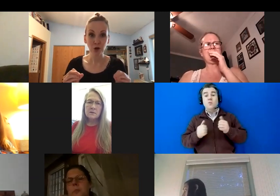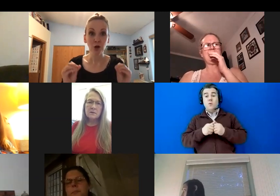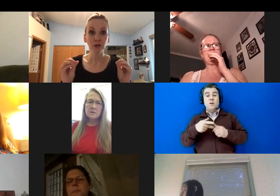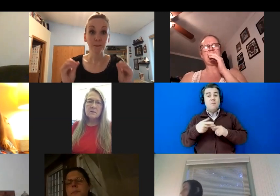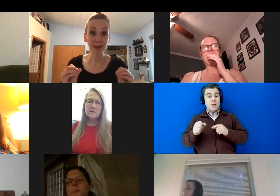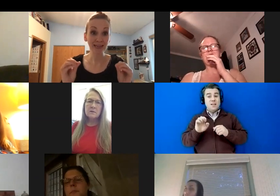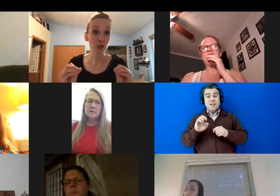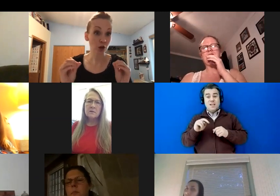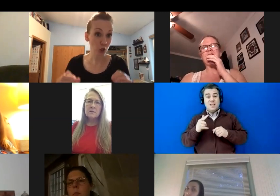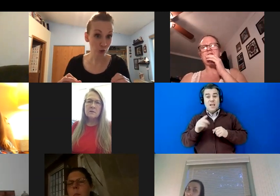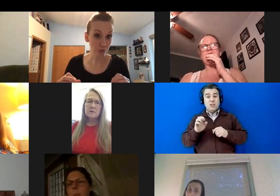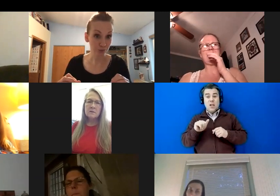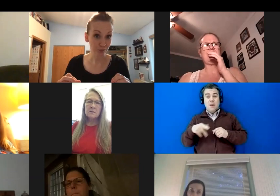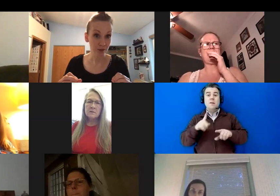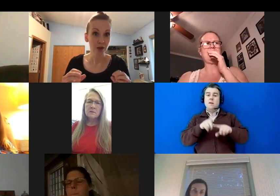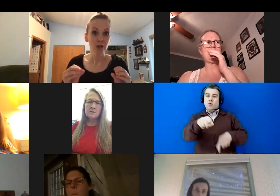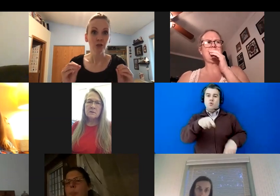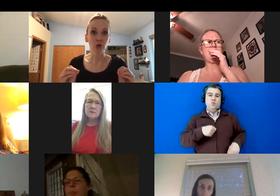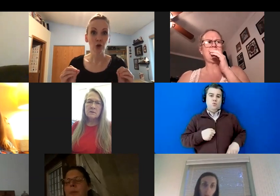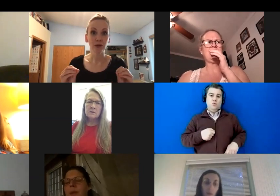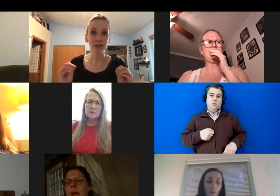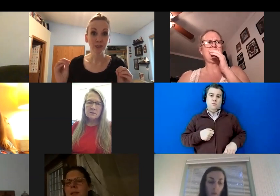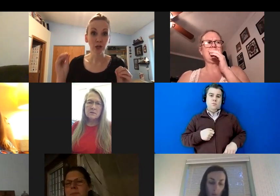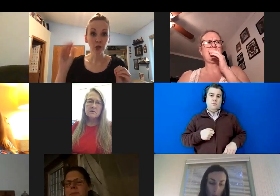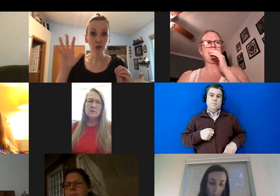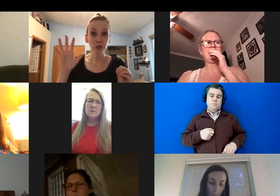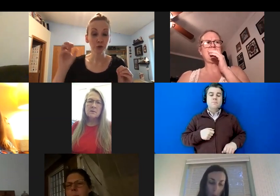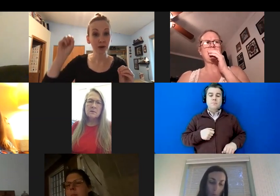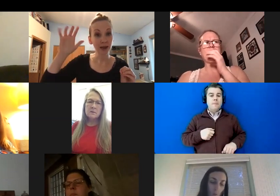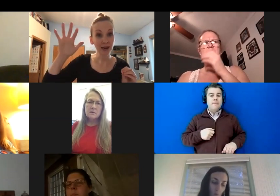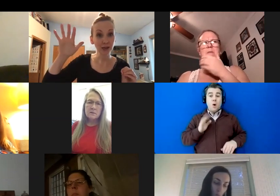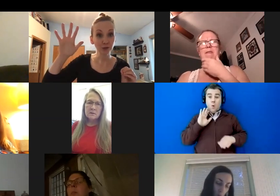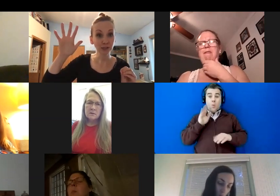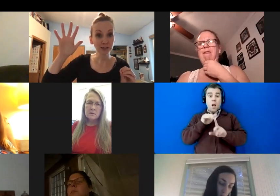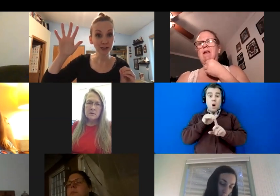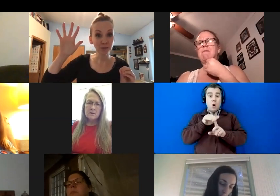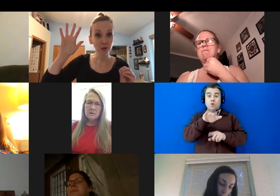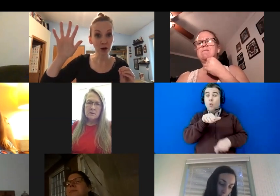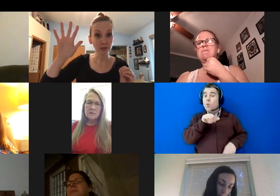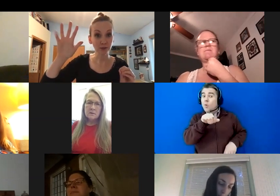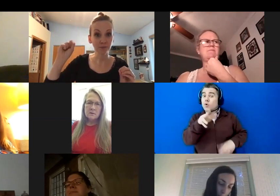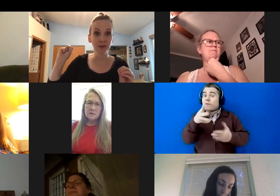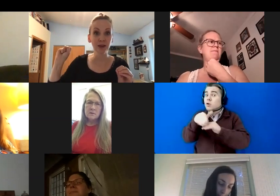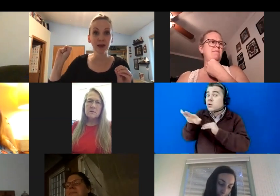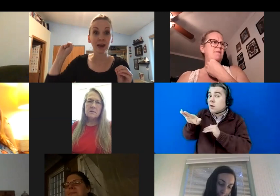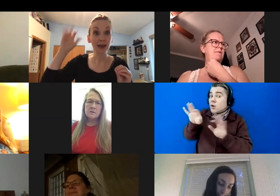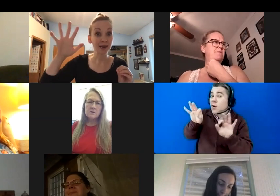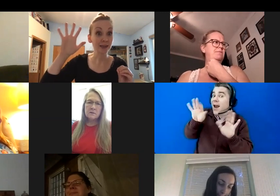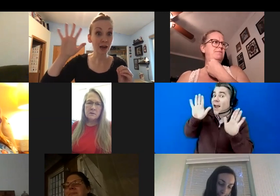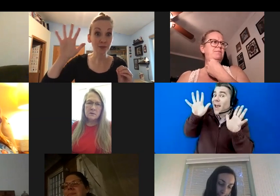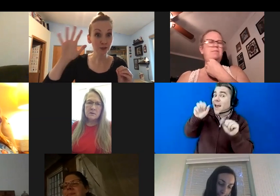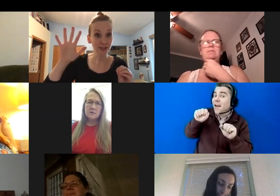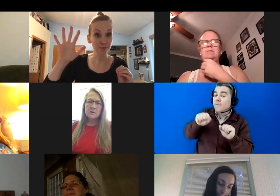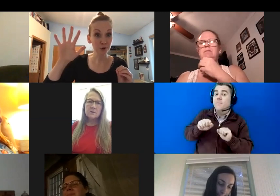app depends on you. So it's going to alert you, hey, you sent a sample, awesome. Hey,